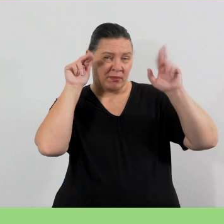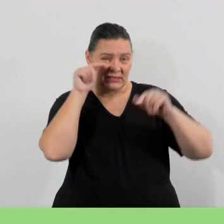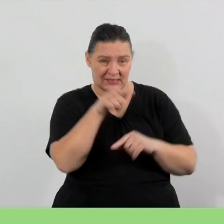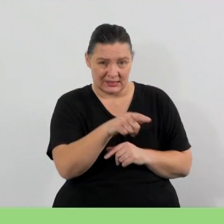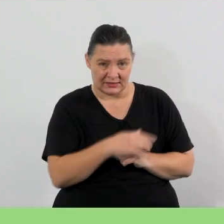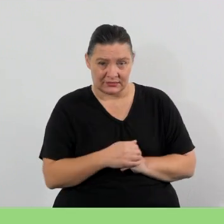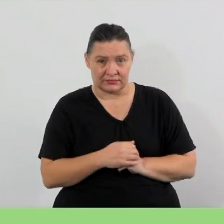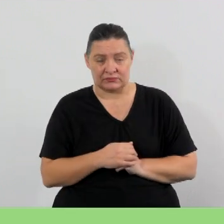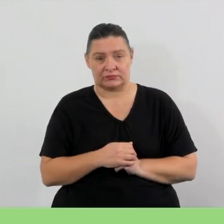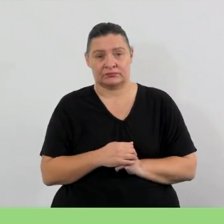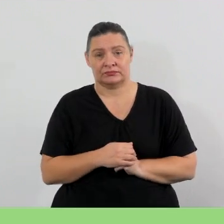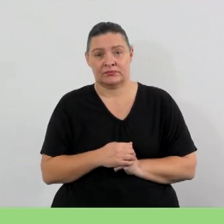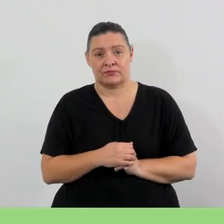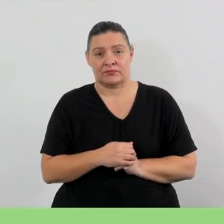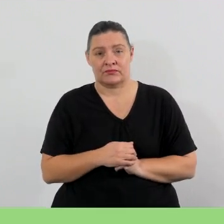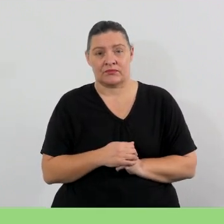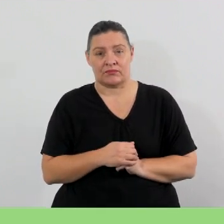rabbits